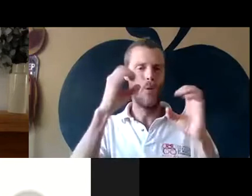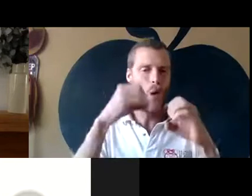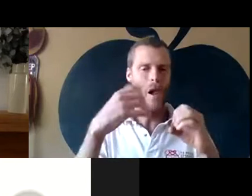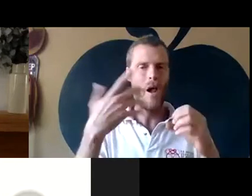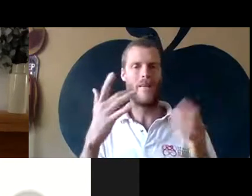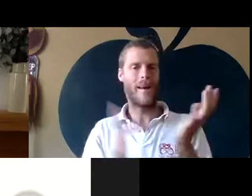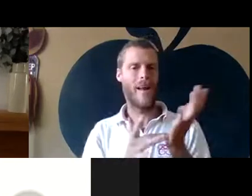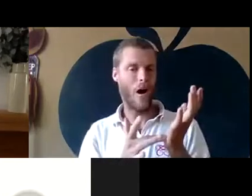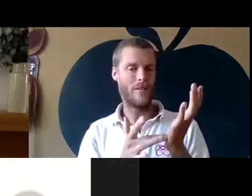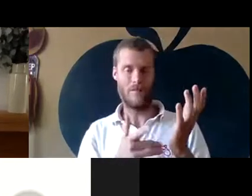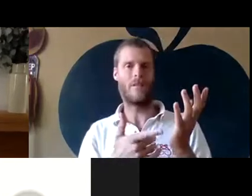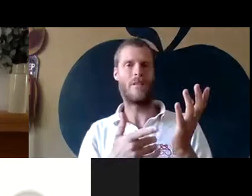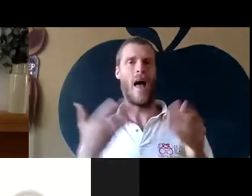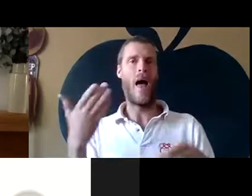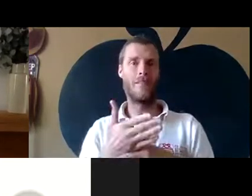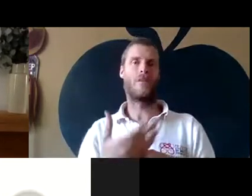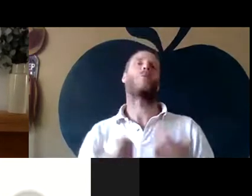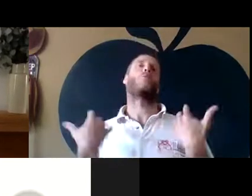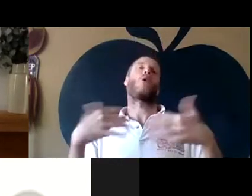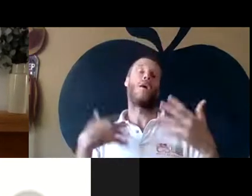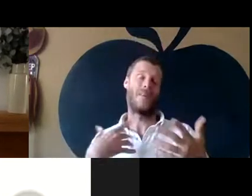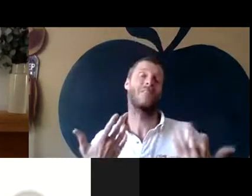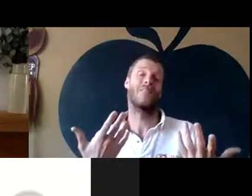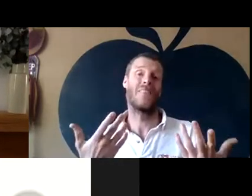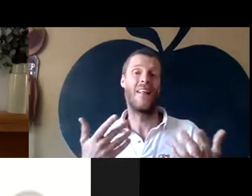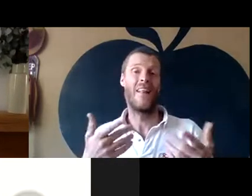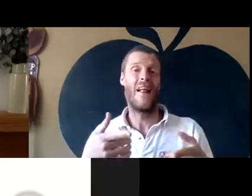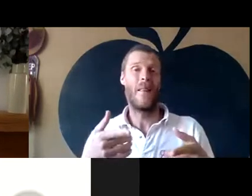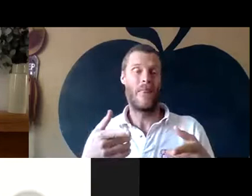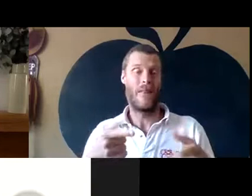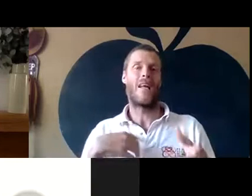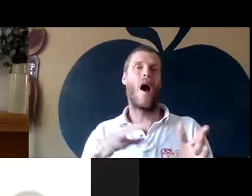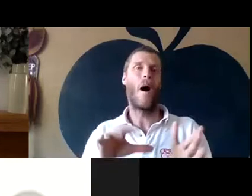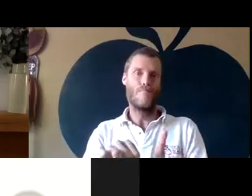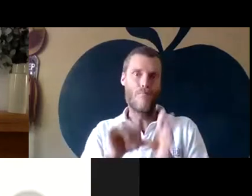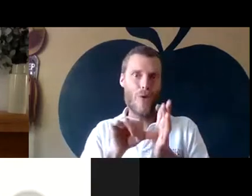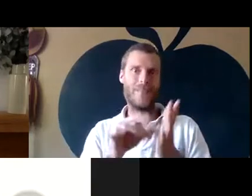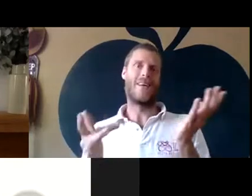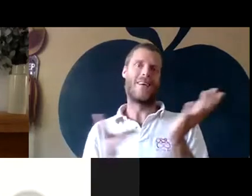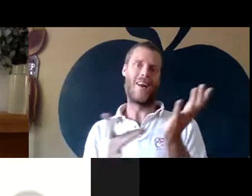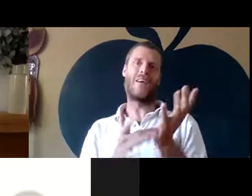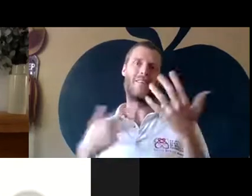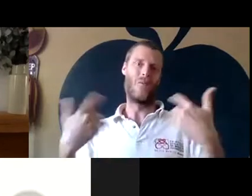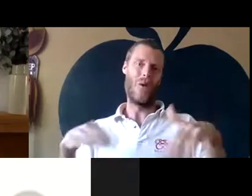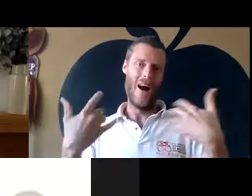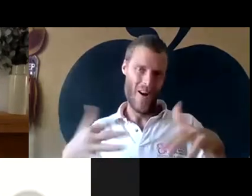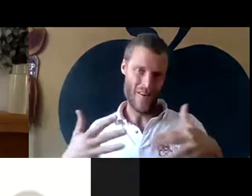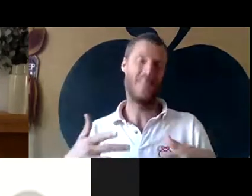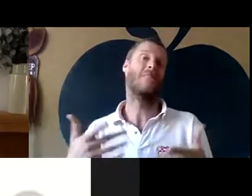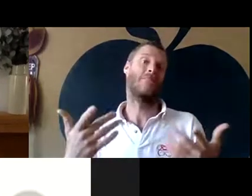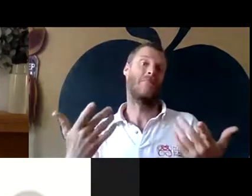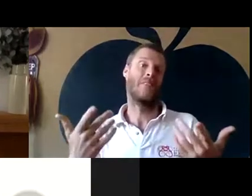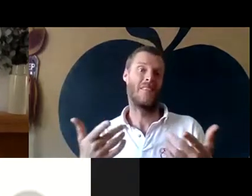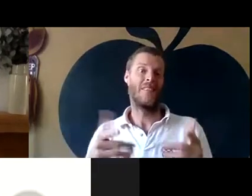Many people, when they do not get access to information, can use technology like the deaf community to get